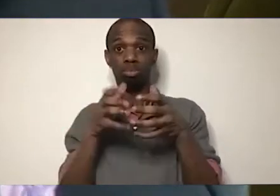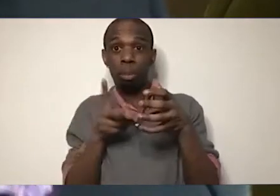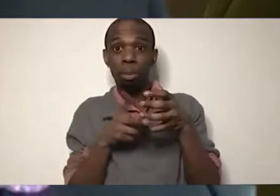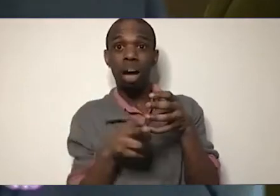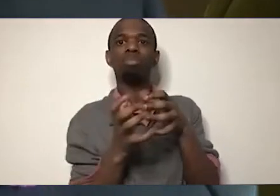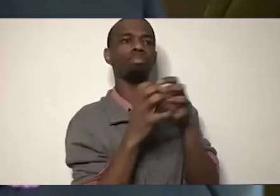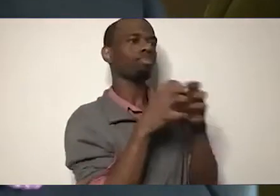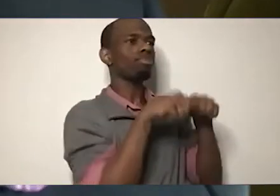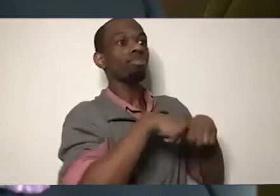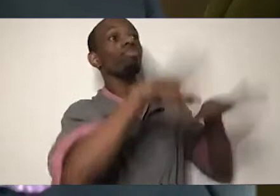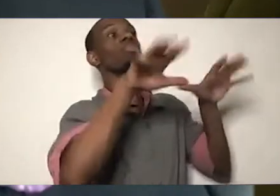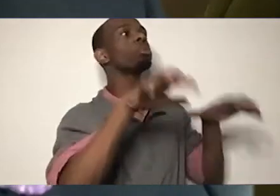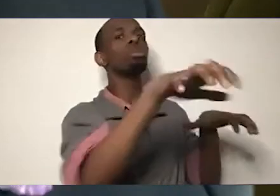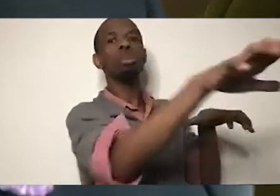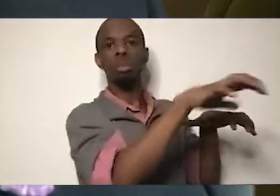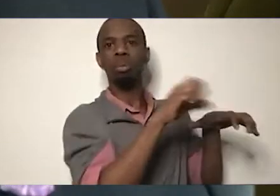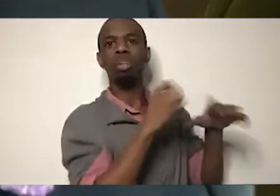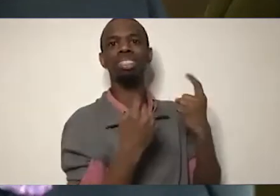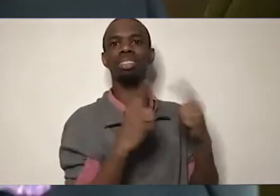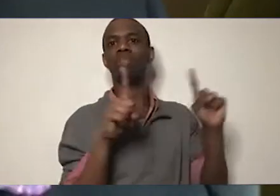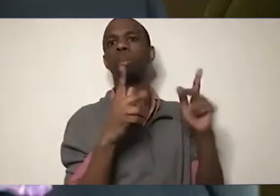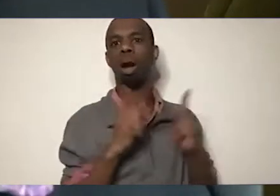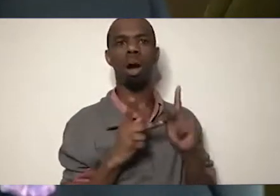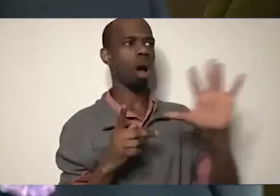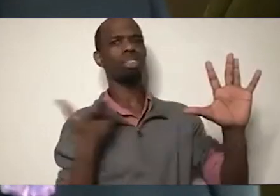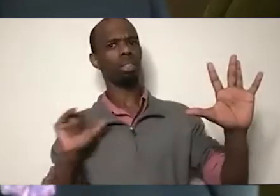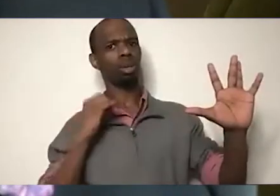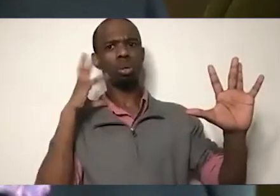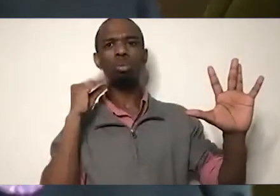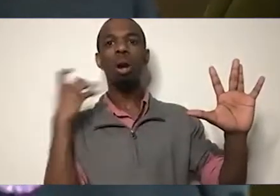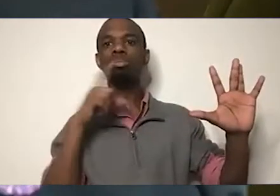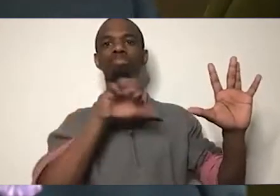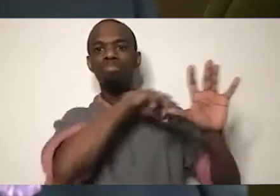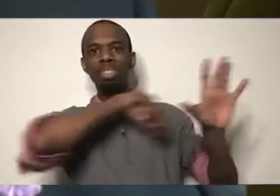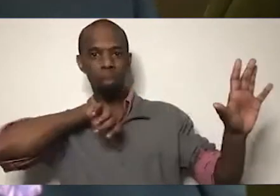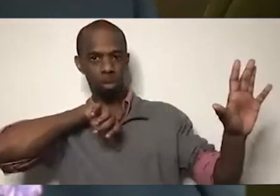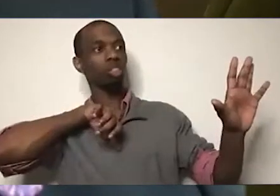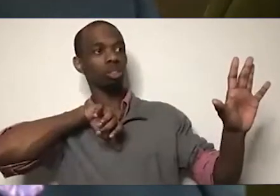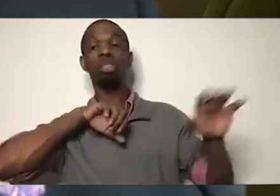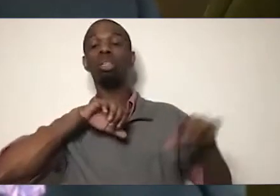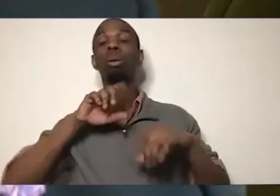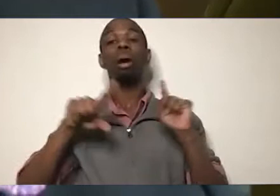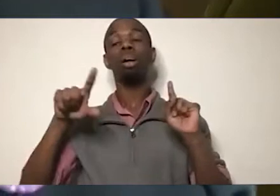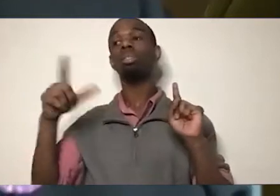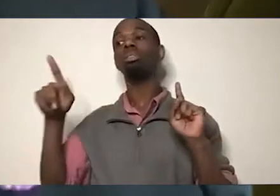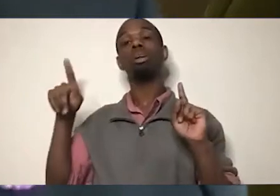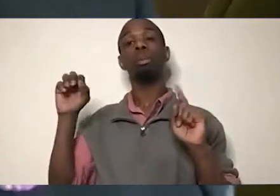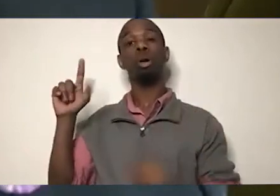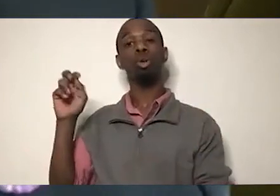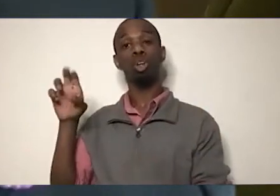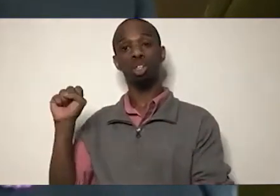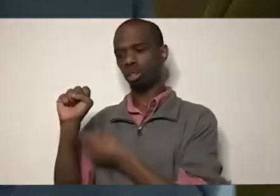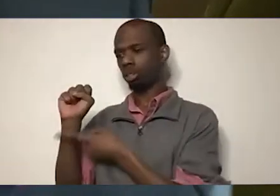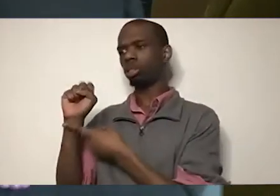polluters are people who make money by not attending to the health effects of the pollutants they dispense. They make